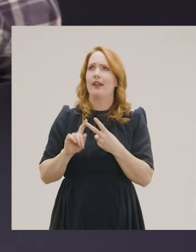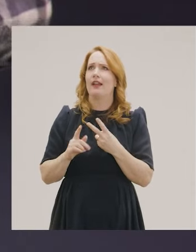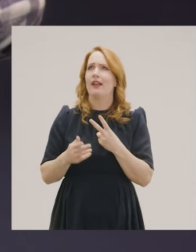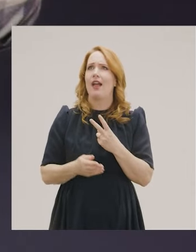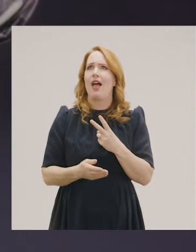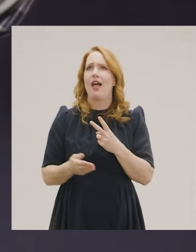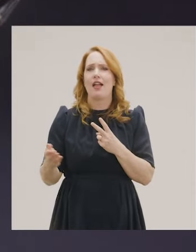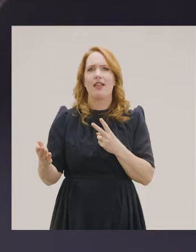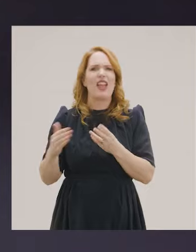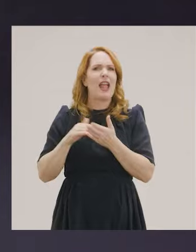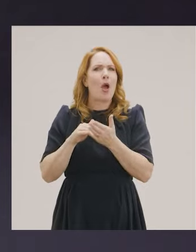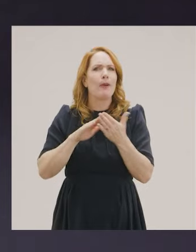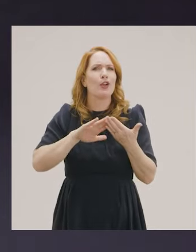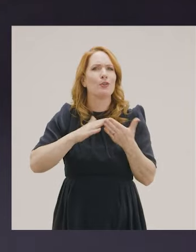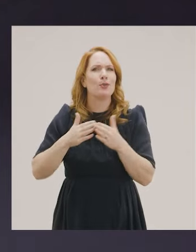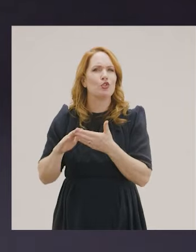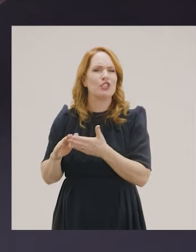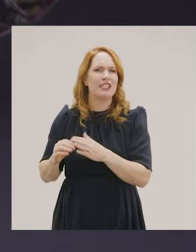lives, they are helping.